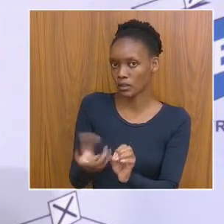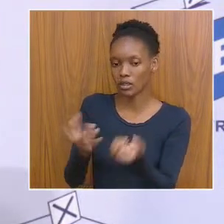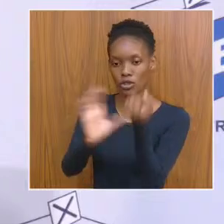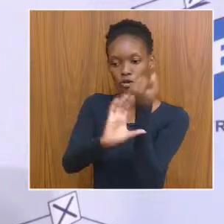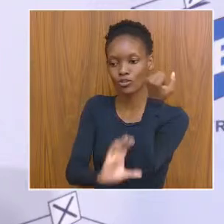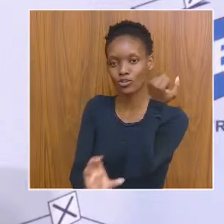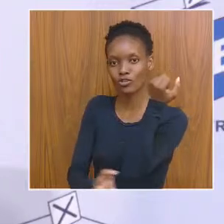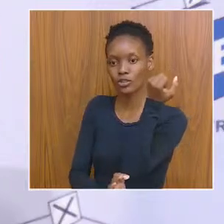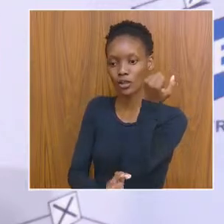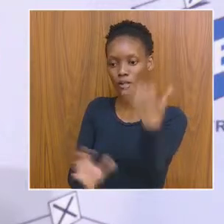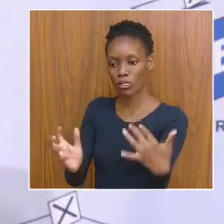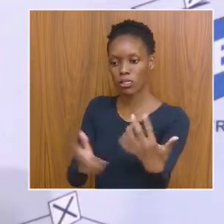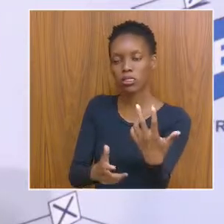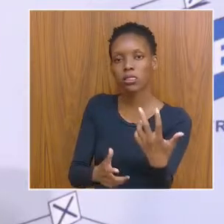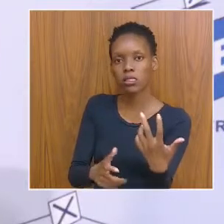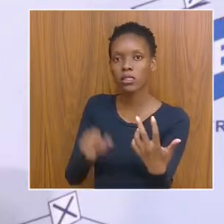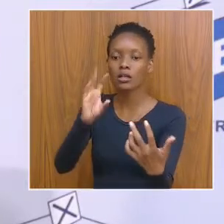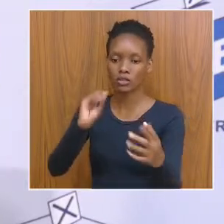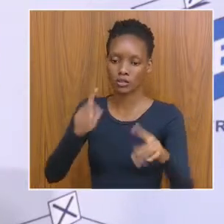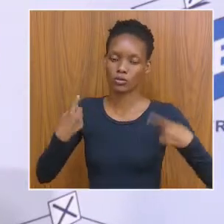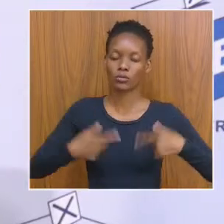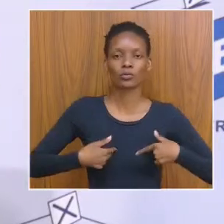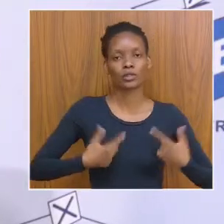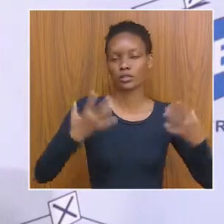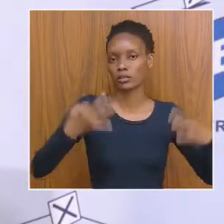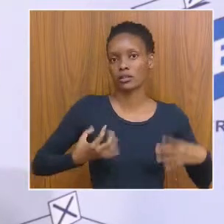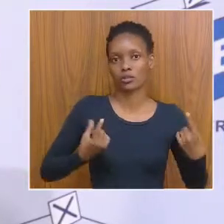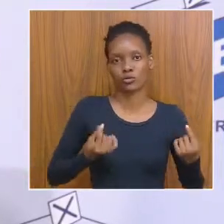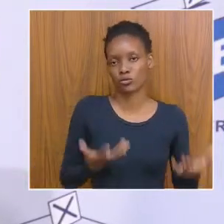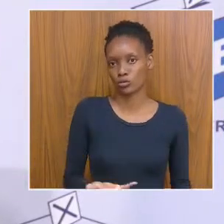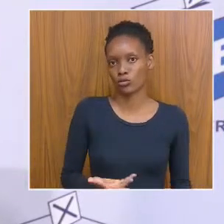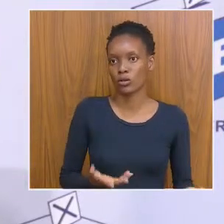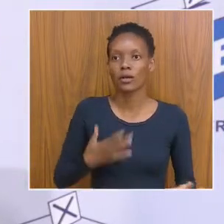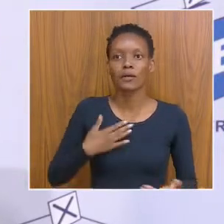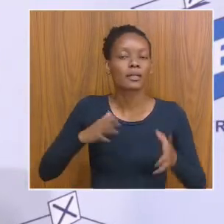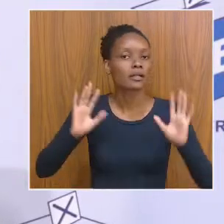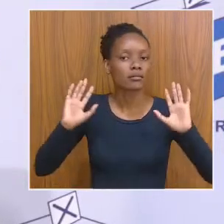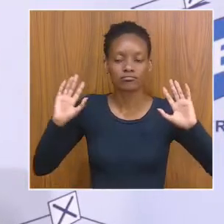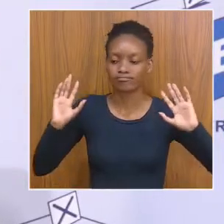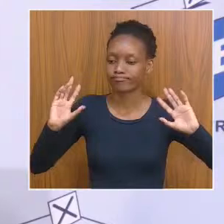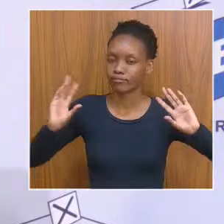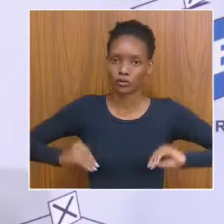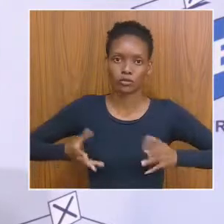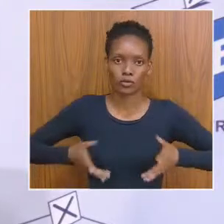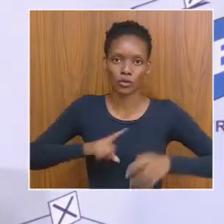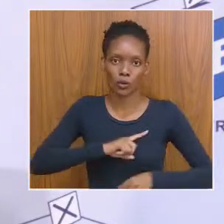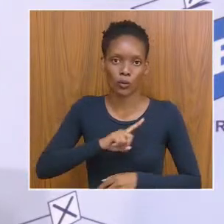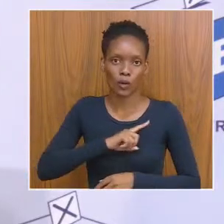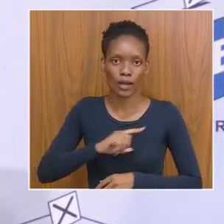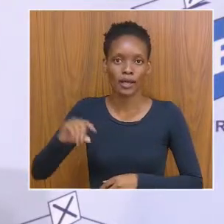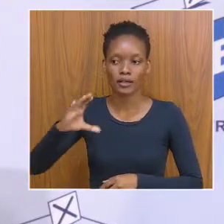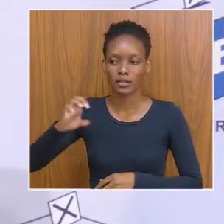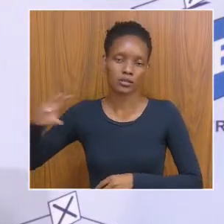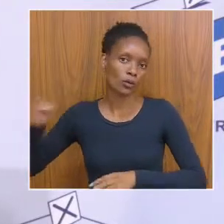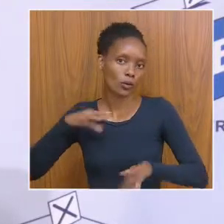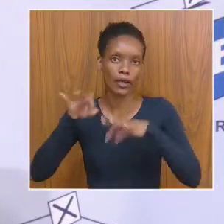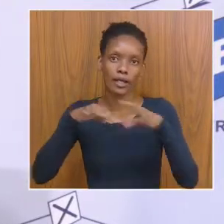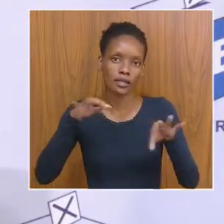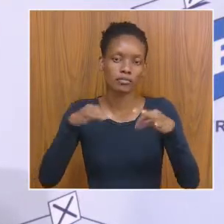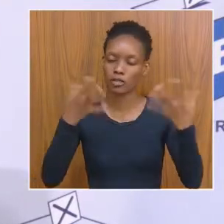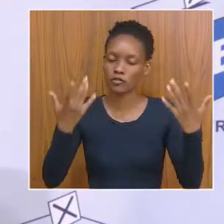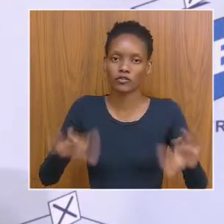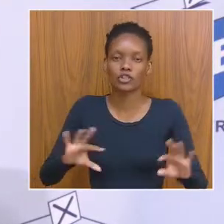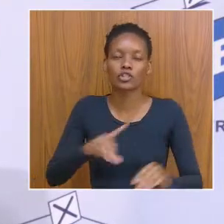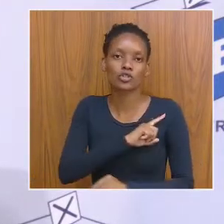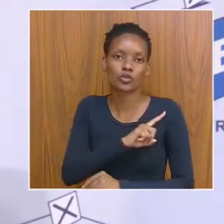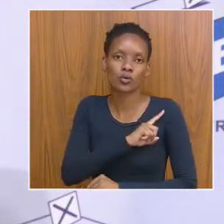in terms of the Constitution. And I will leave it at that because the CEO has dealt with the issues and the reasons for the Commission going